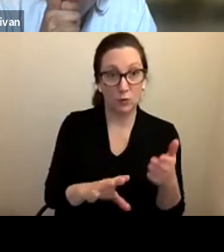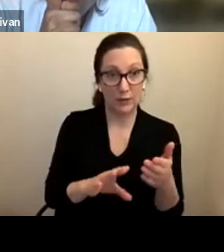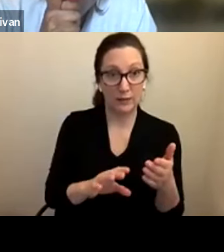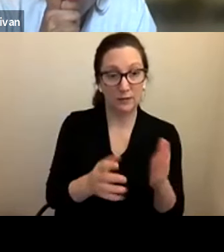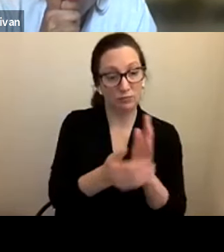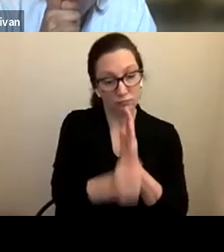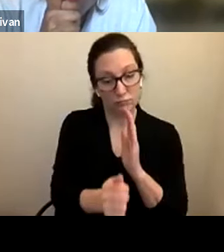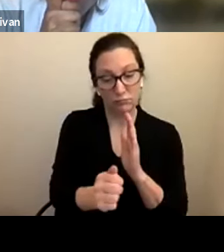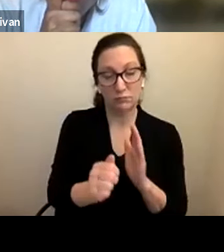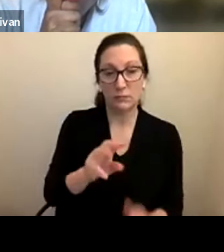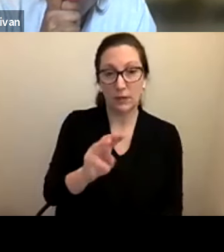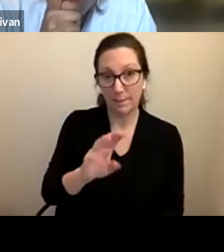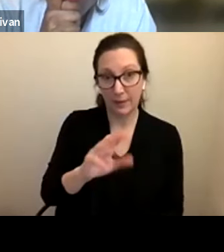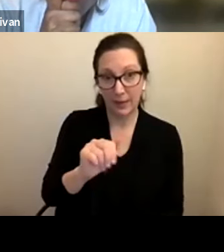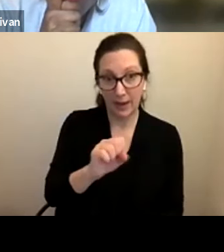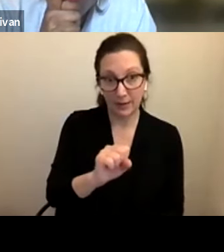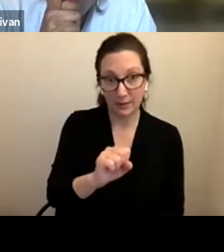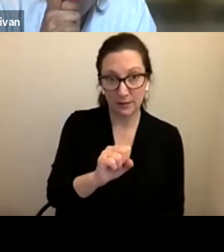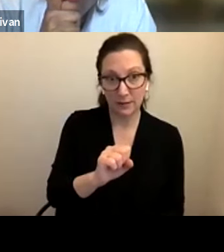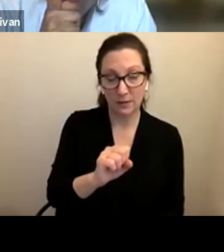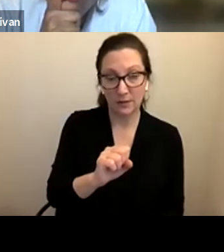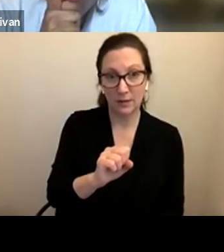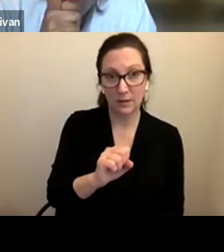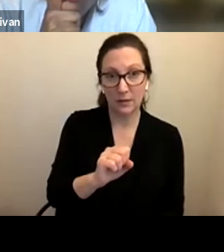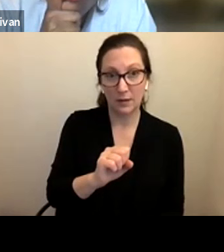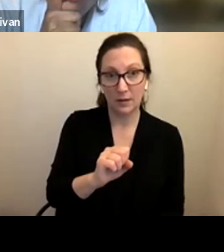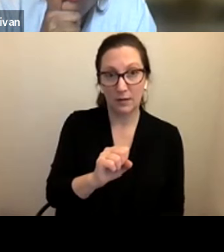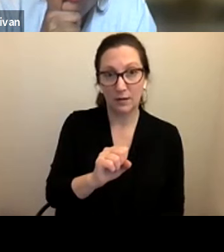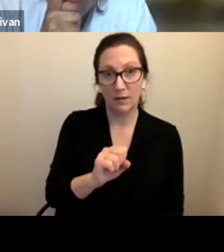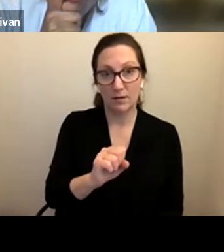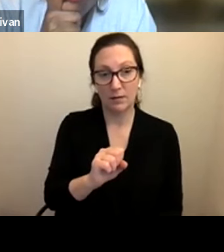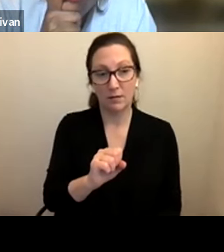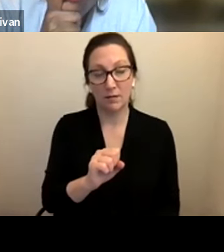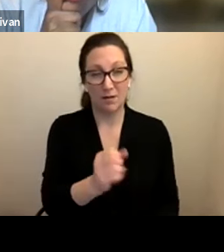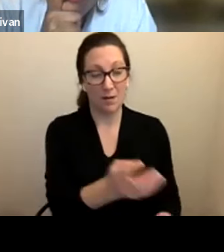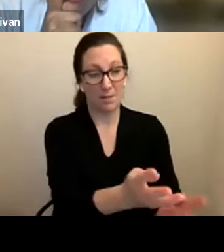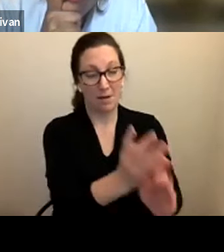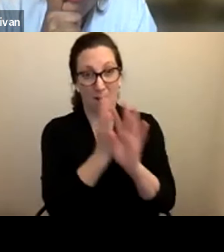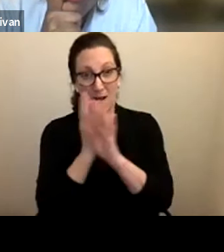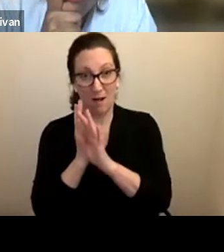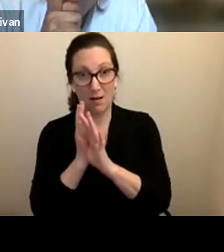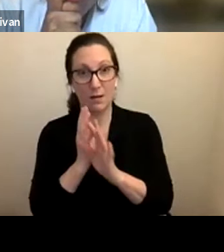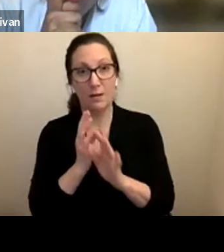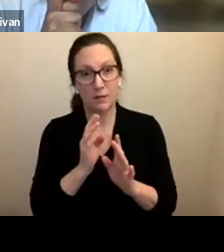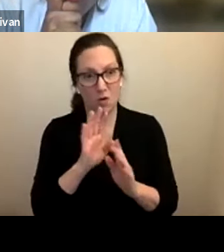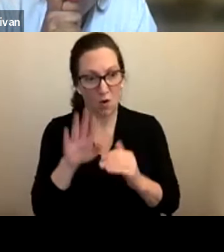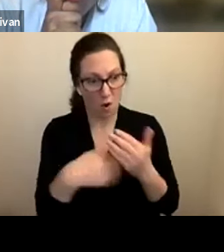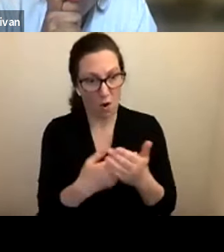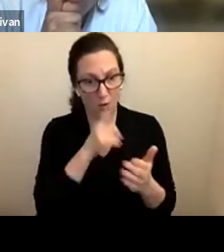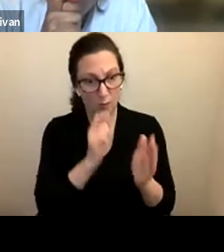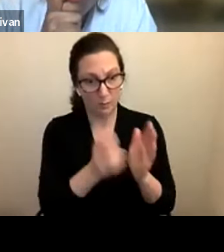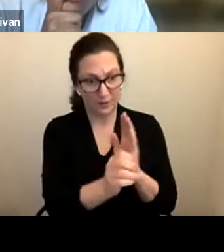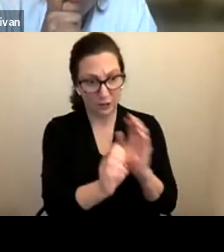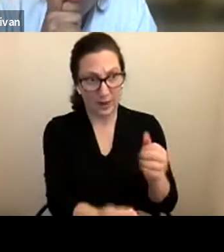MCAS, but that would let in too many students if you said everybody who was proficient